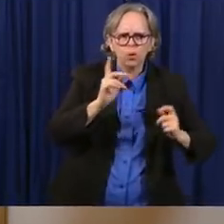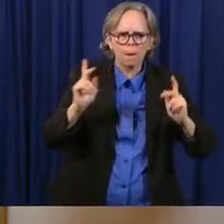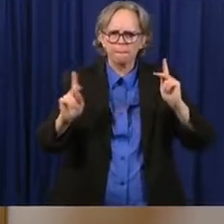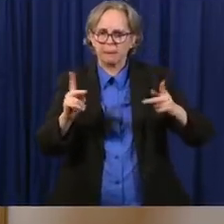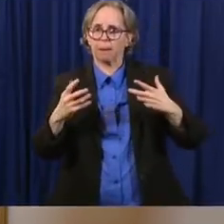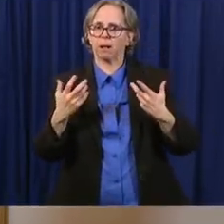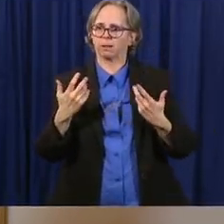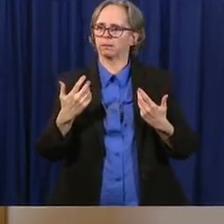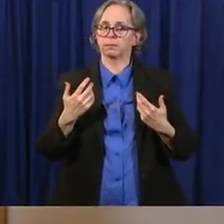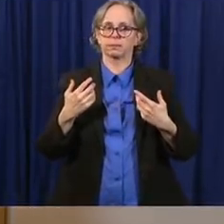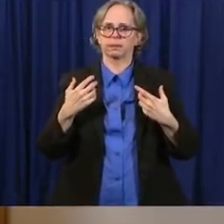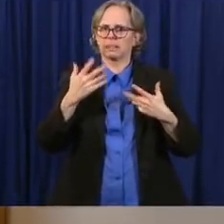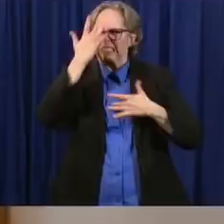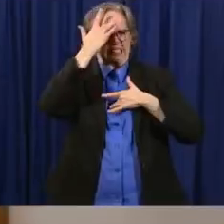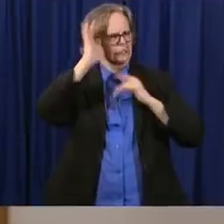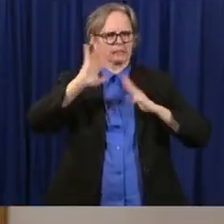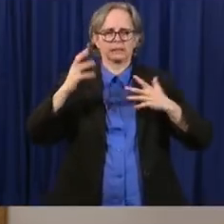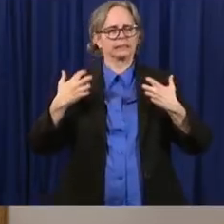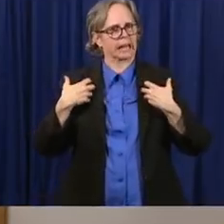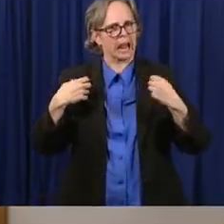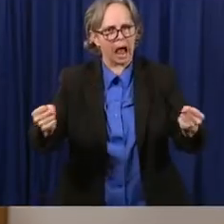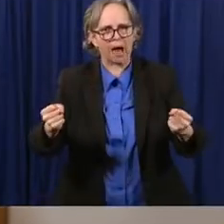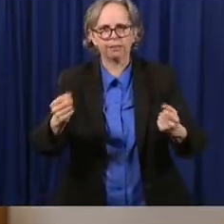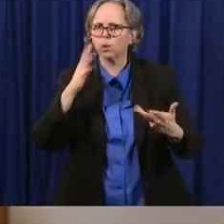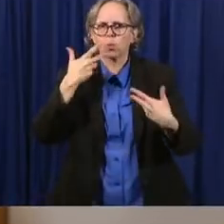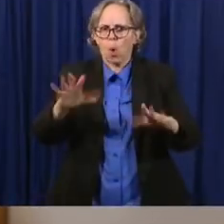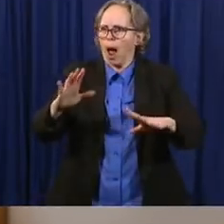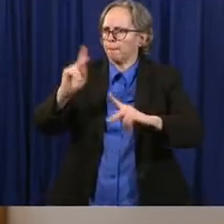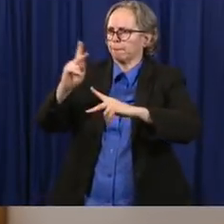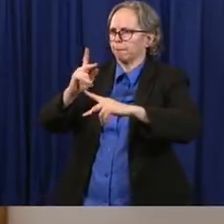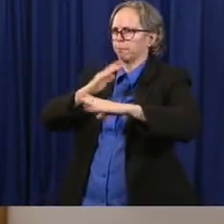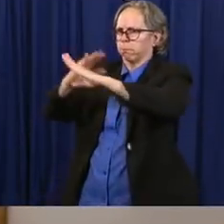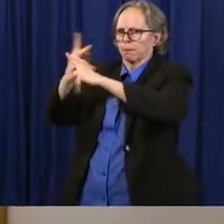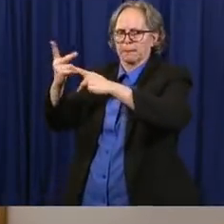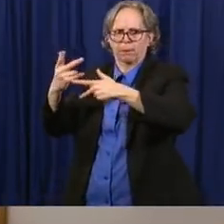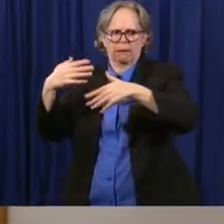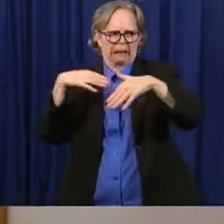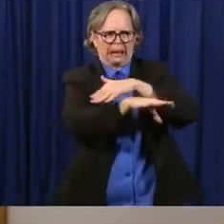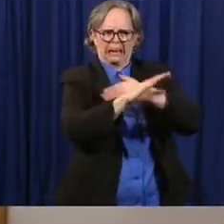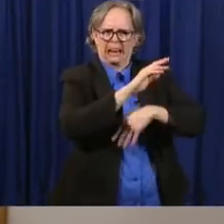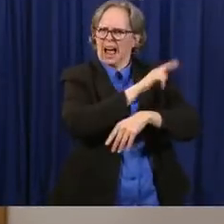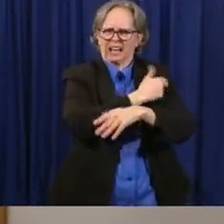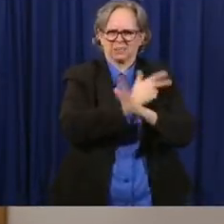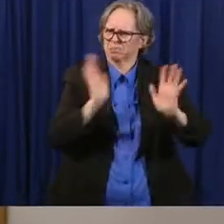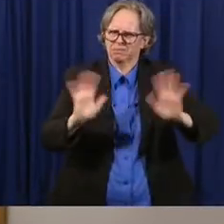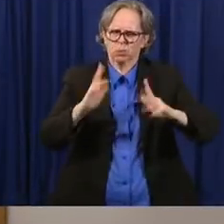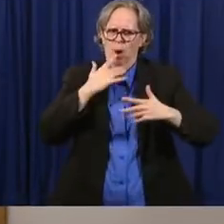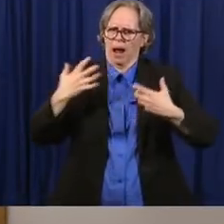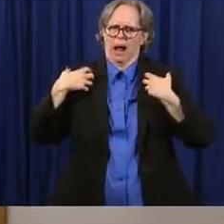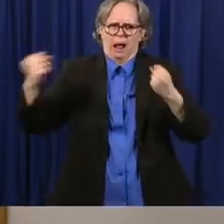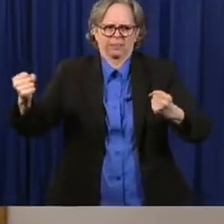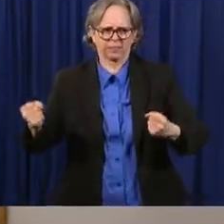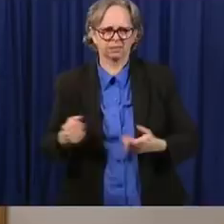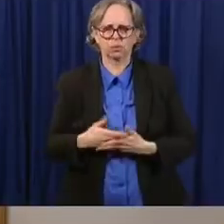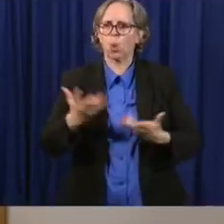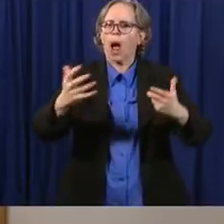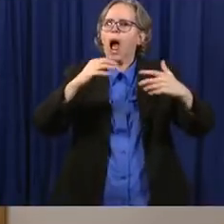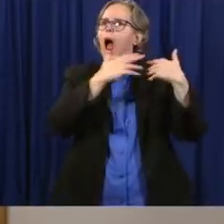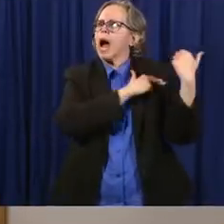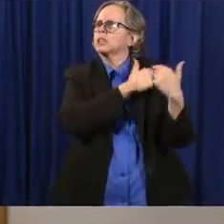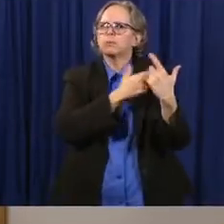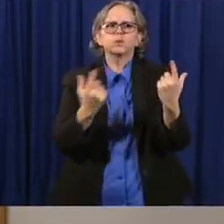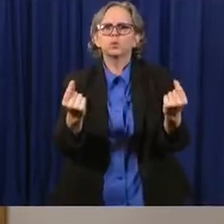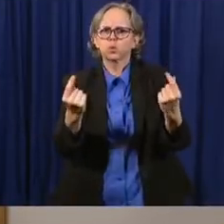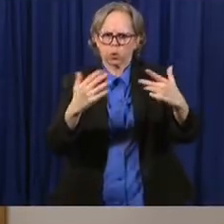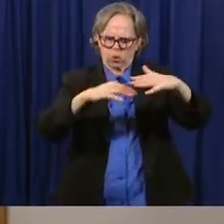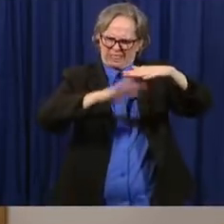healthcare system. These groups are trying to reduce the administrative requirements of physicians and others to give them more flexibility so